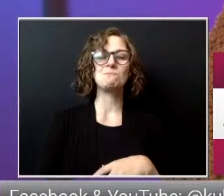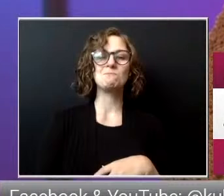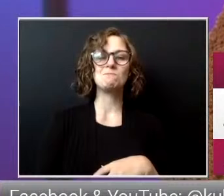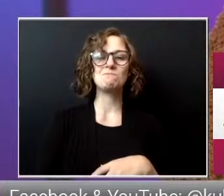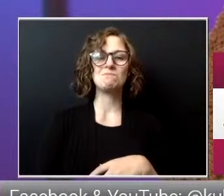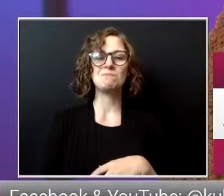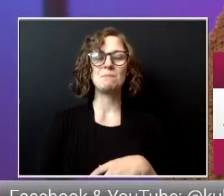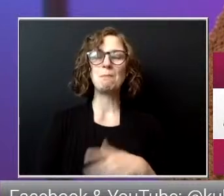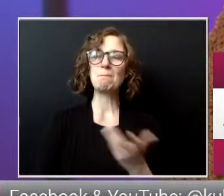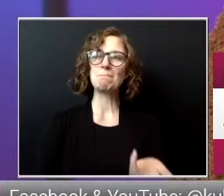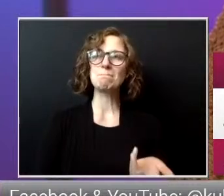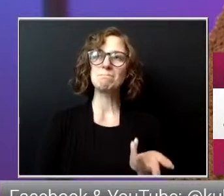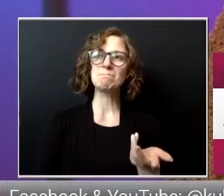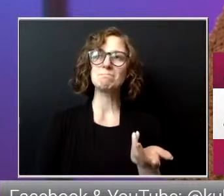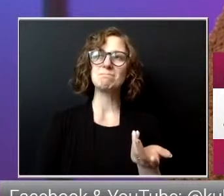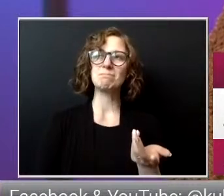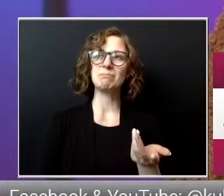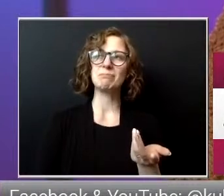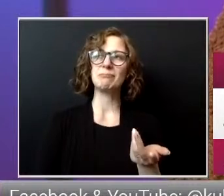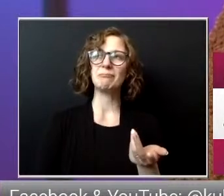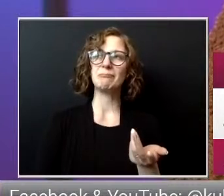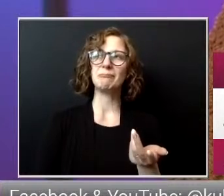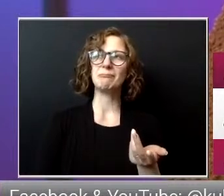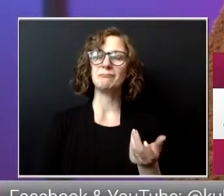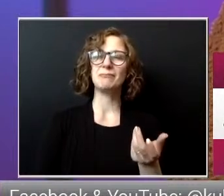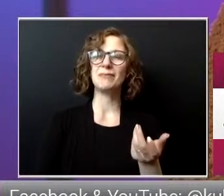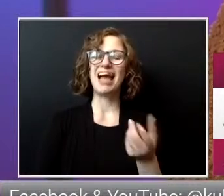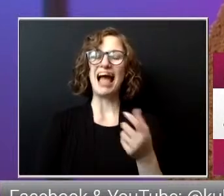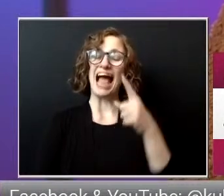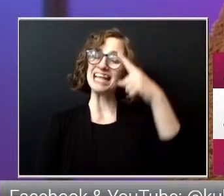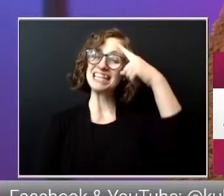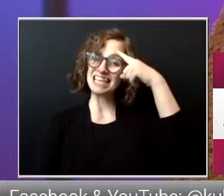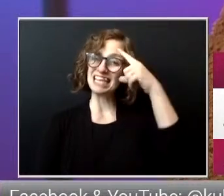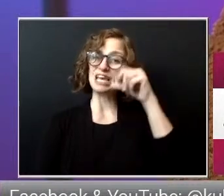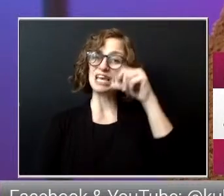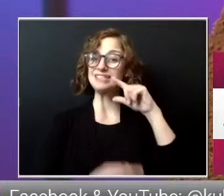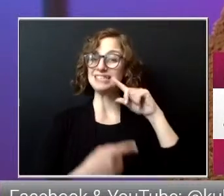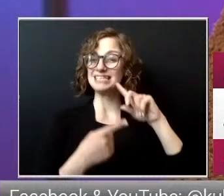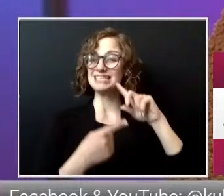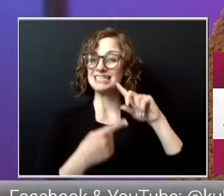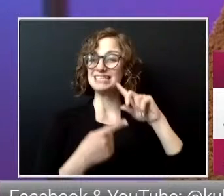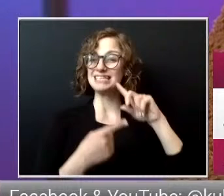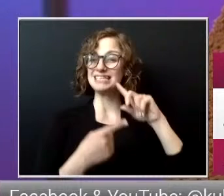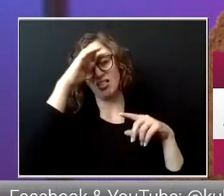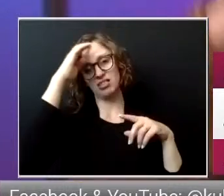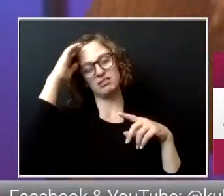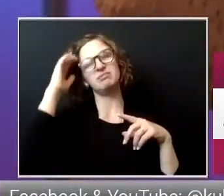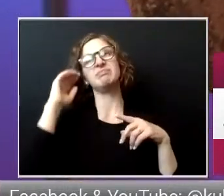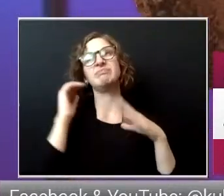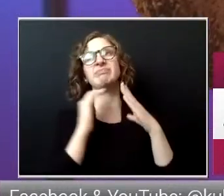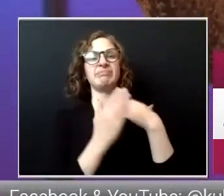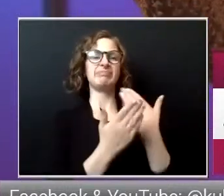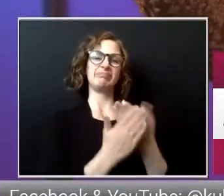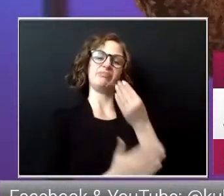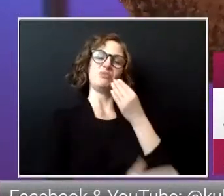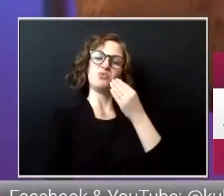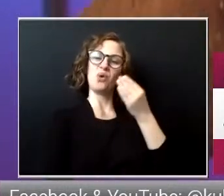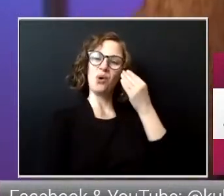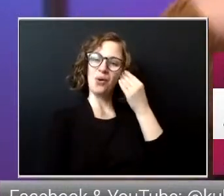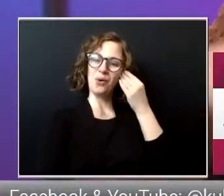I honestly don't think it was until maybe we were home. I don't know, just